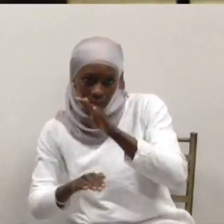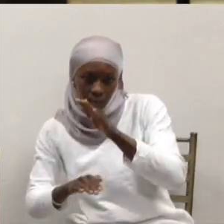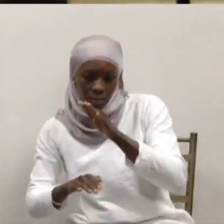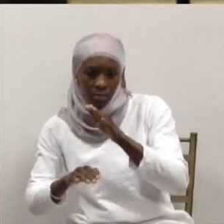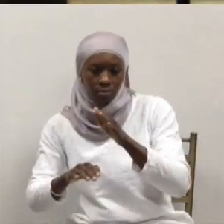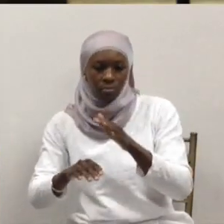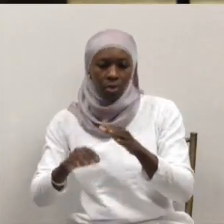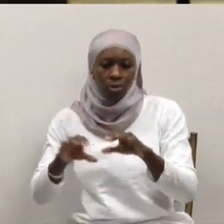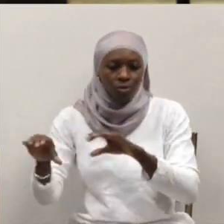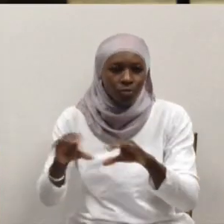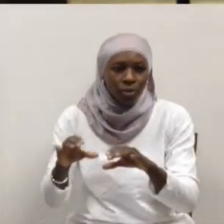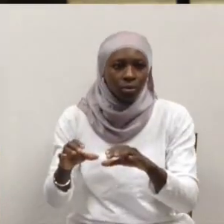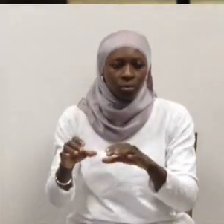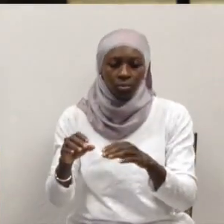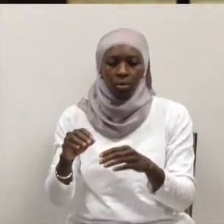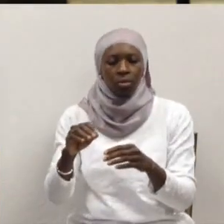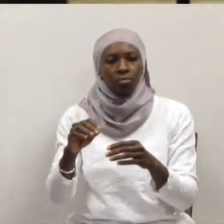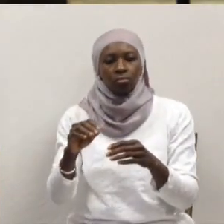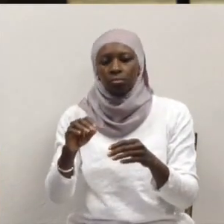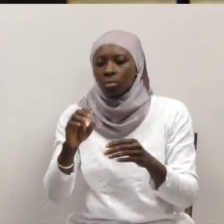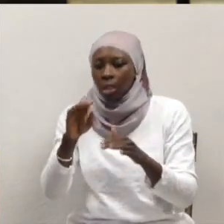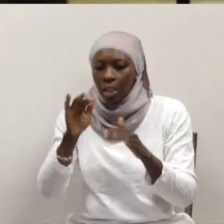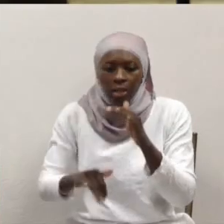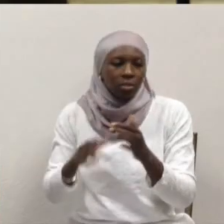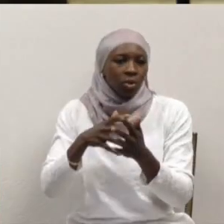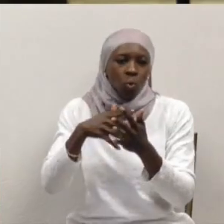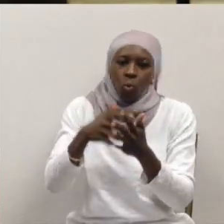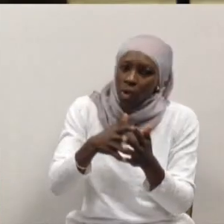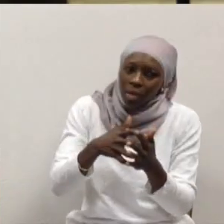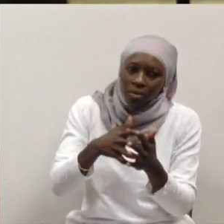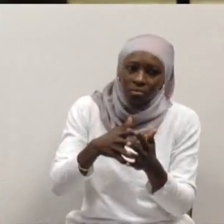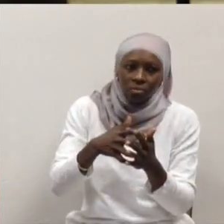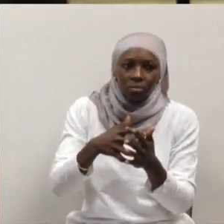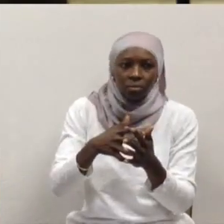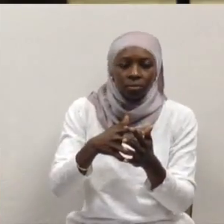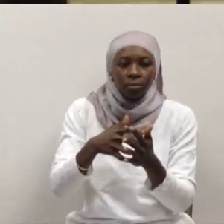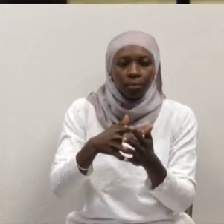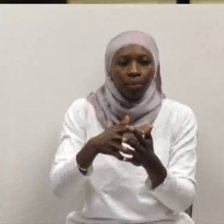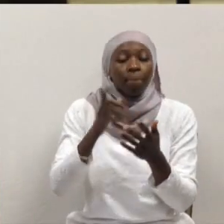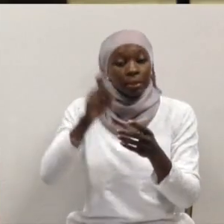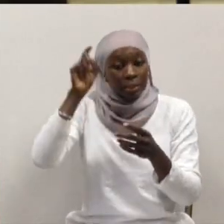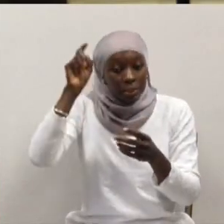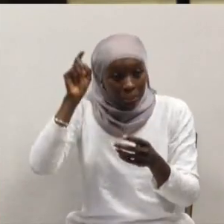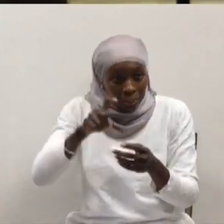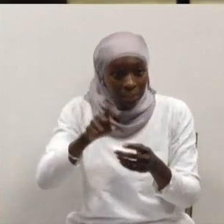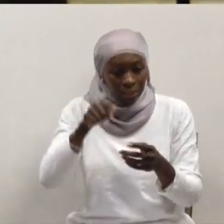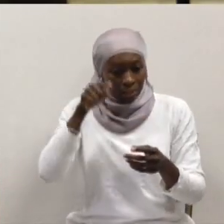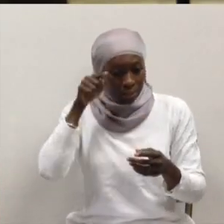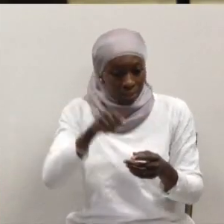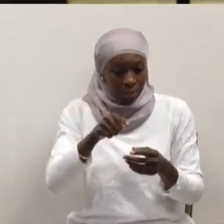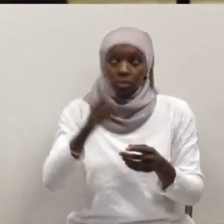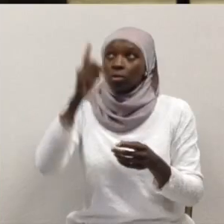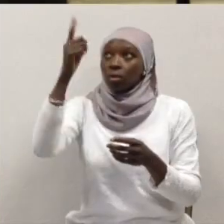equipped, weaker in overall assessment of their power, and they needed this